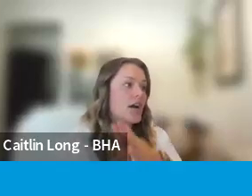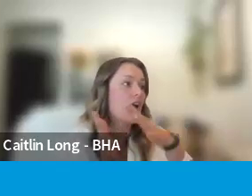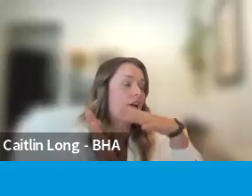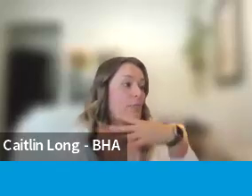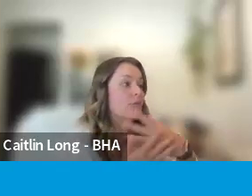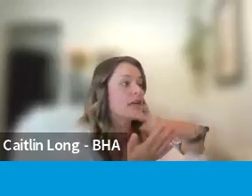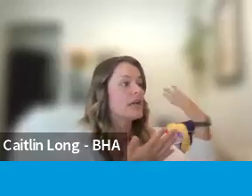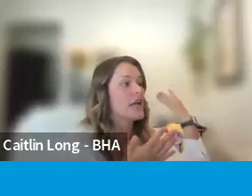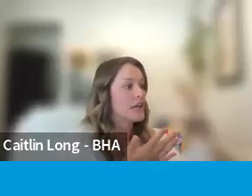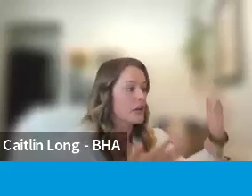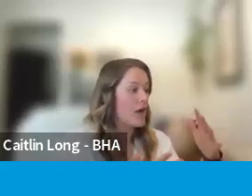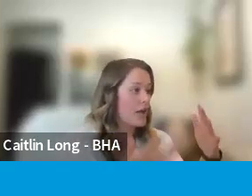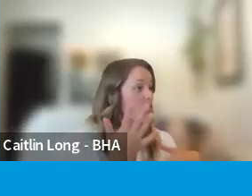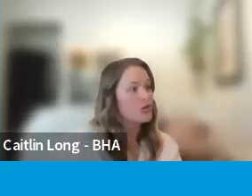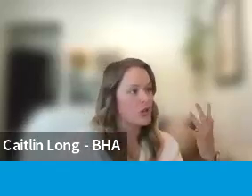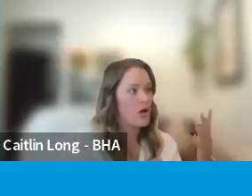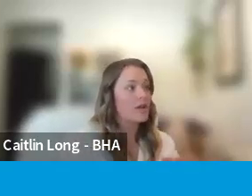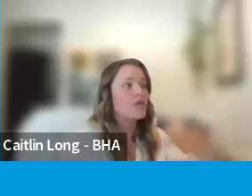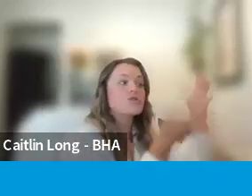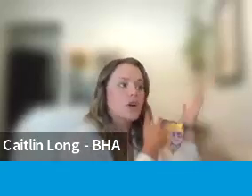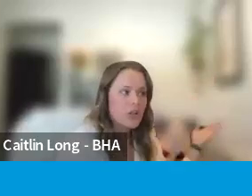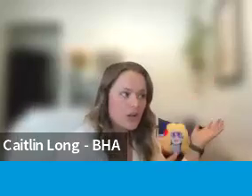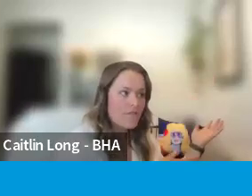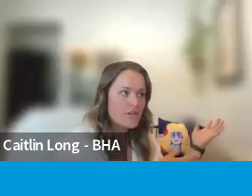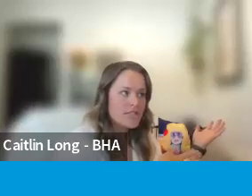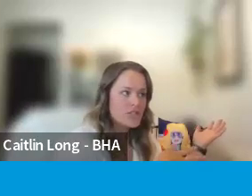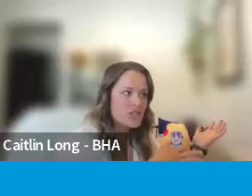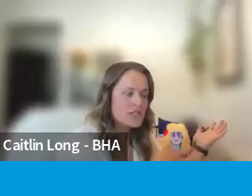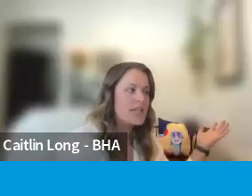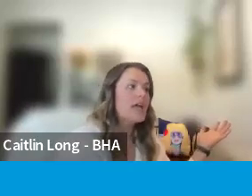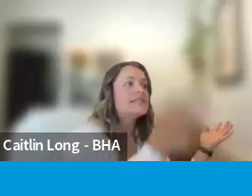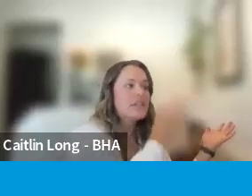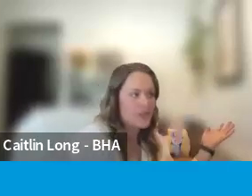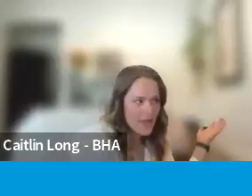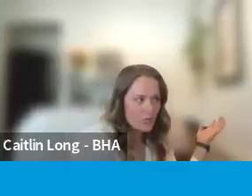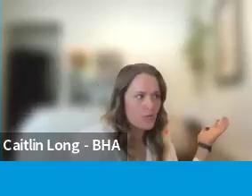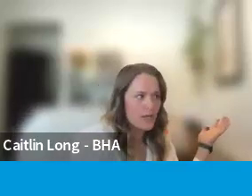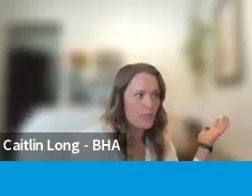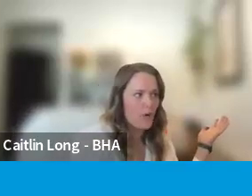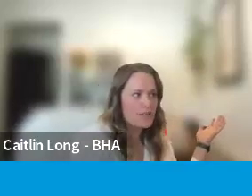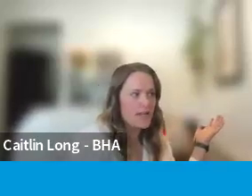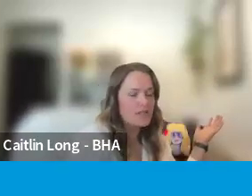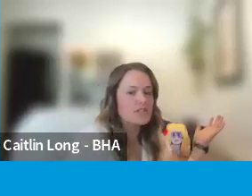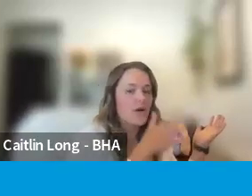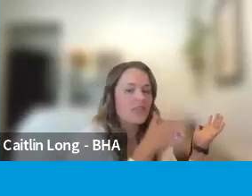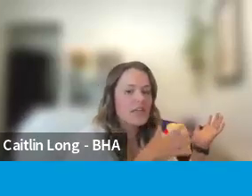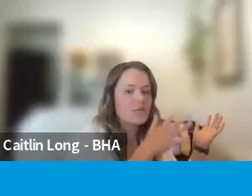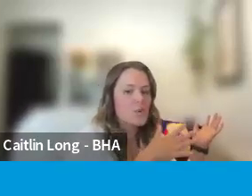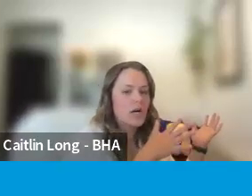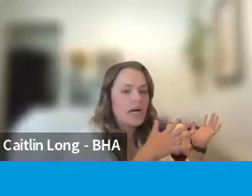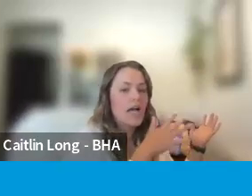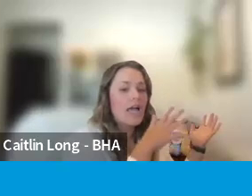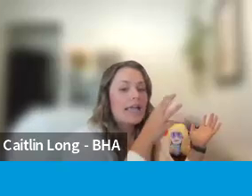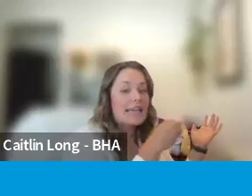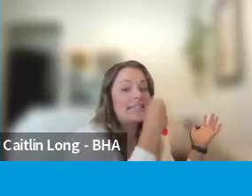start implementing and including you all in those earlier conversations during that rulemaking process. So I think